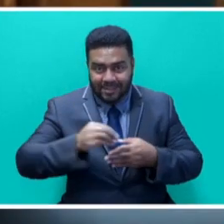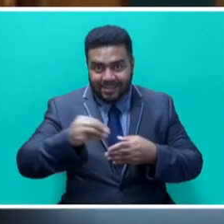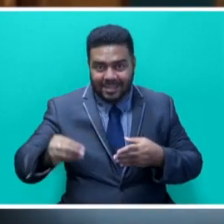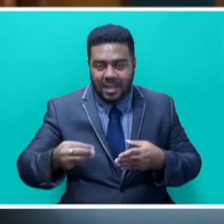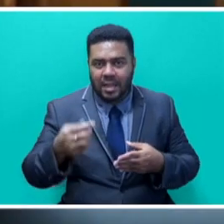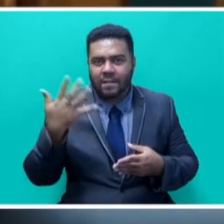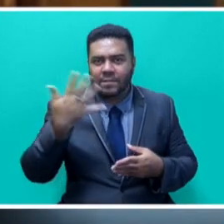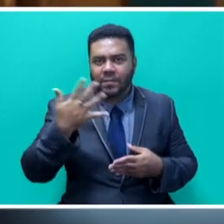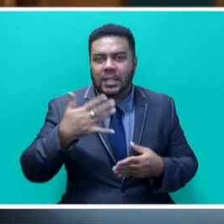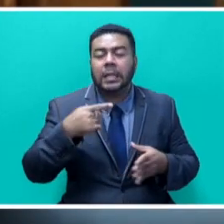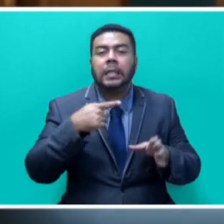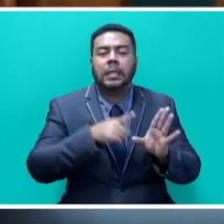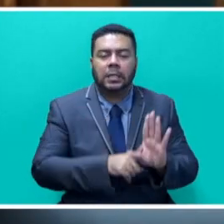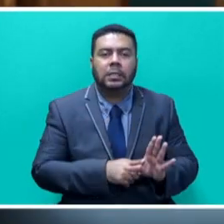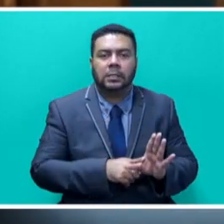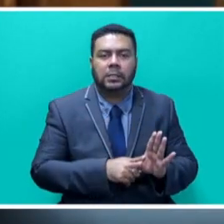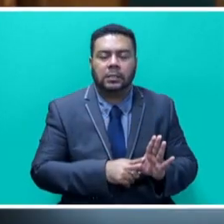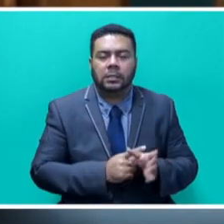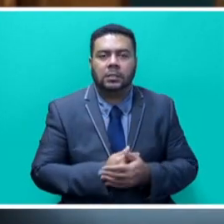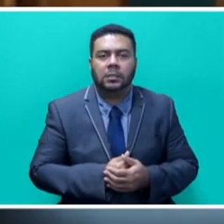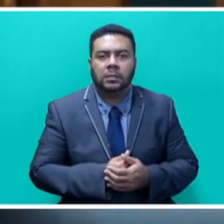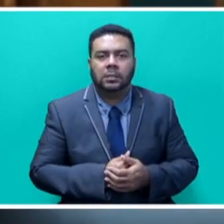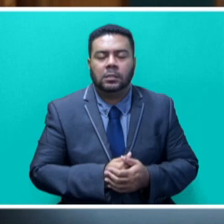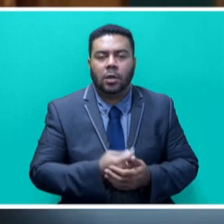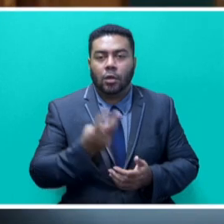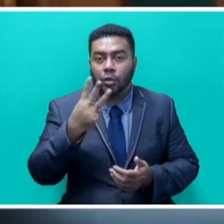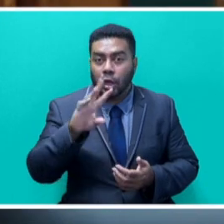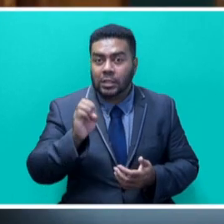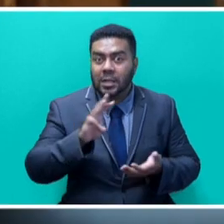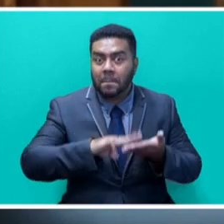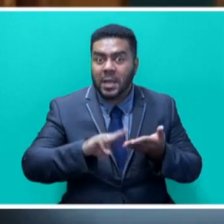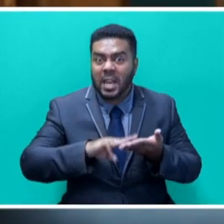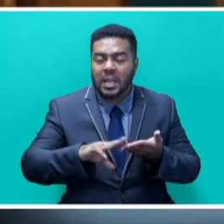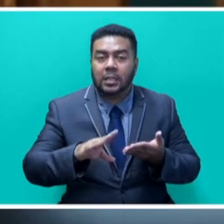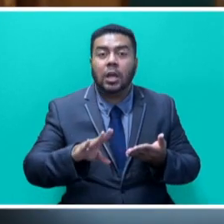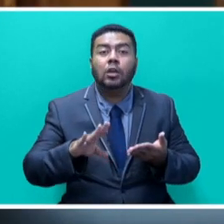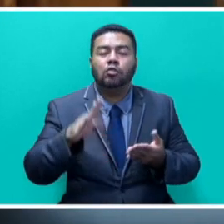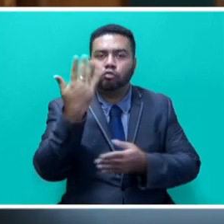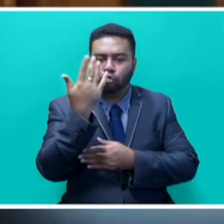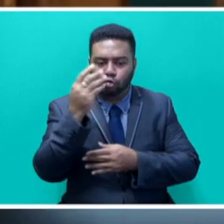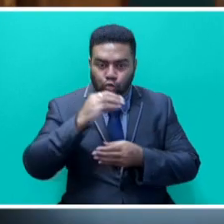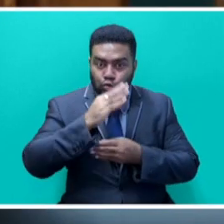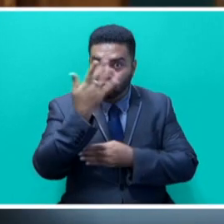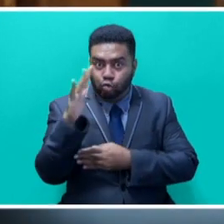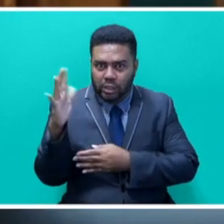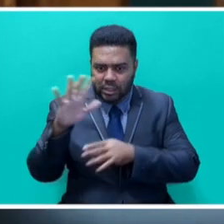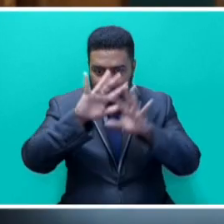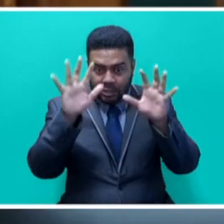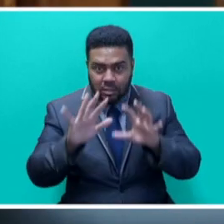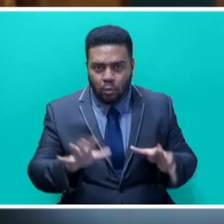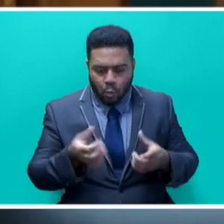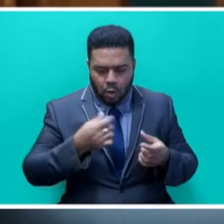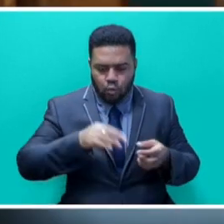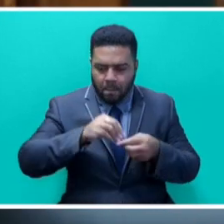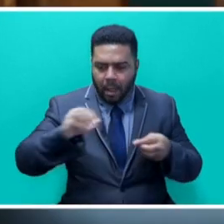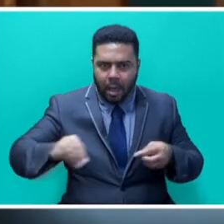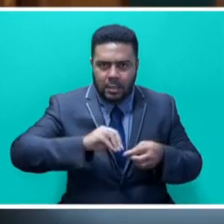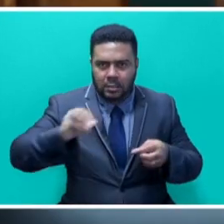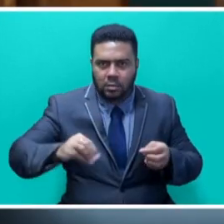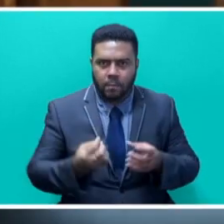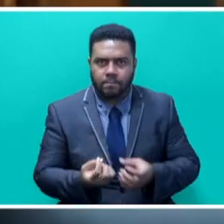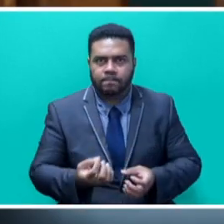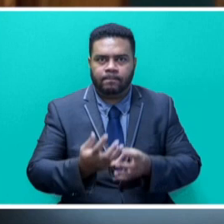Initiative of 30 million trees in 15 years is one of Fiji's main platforms towards addressing climate change, because